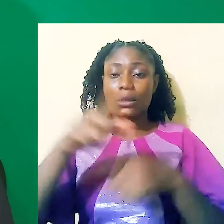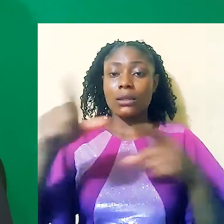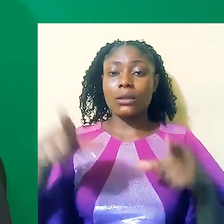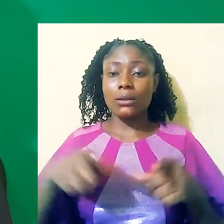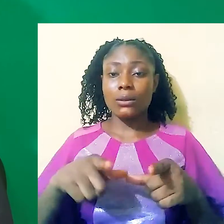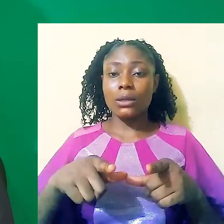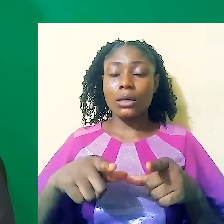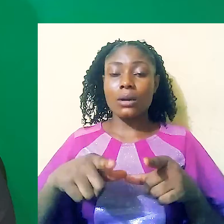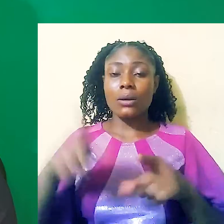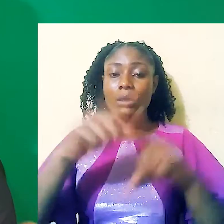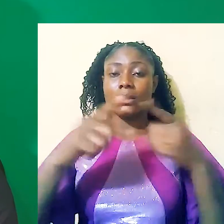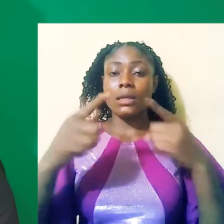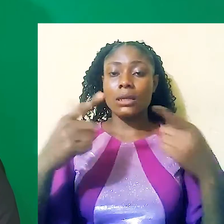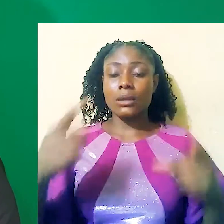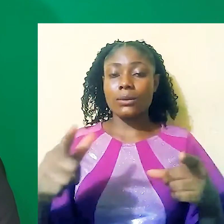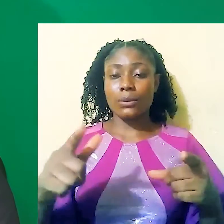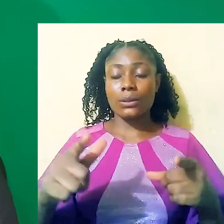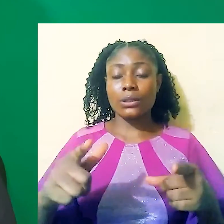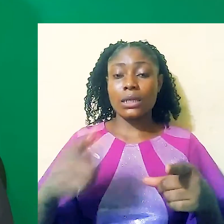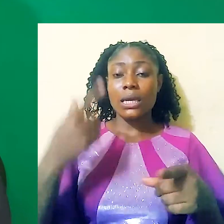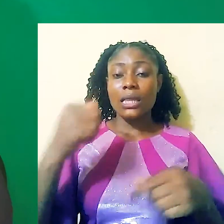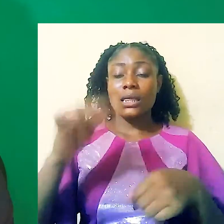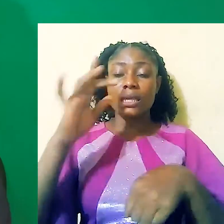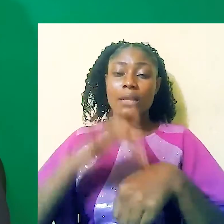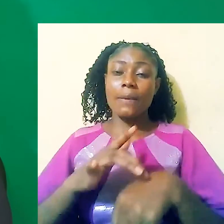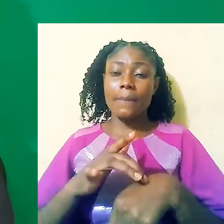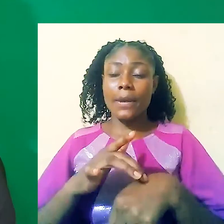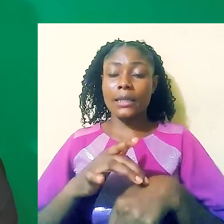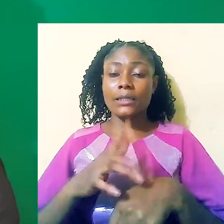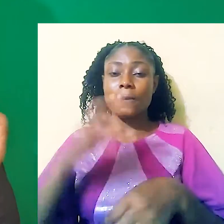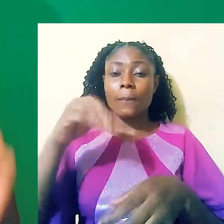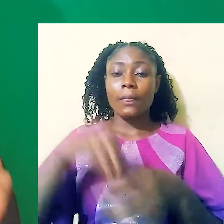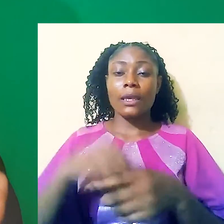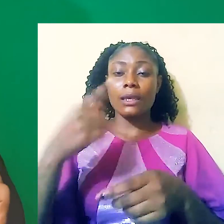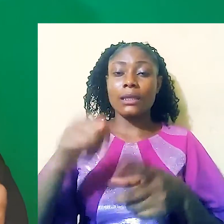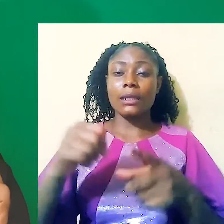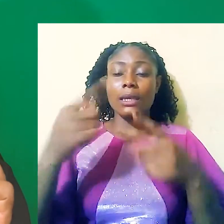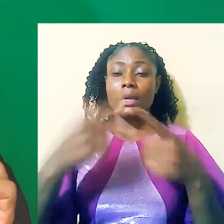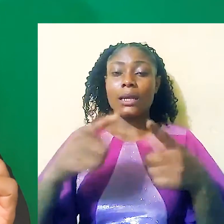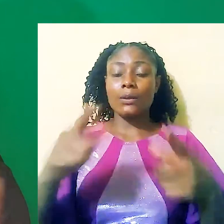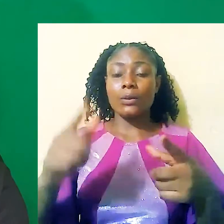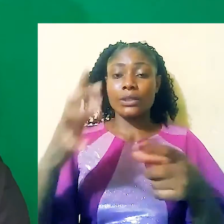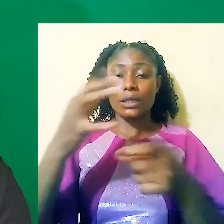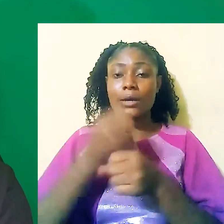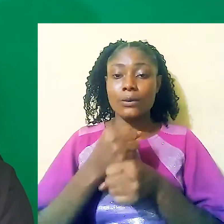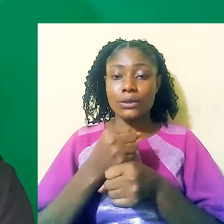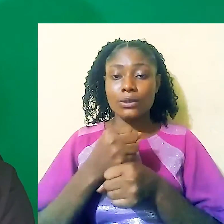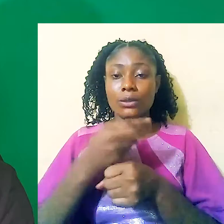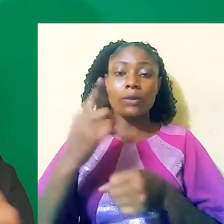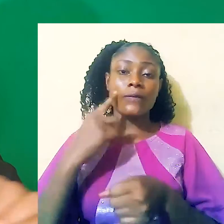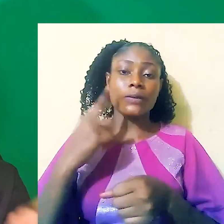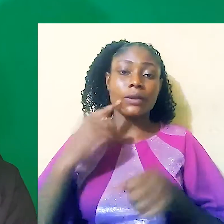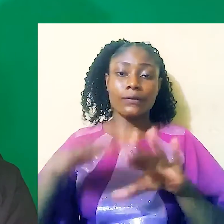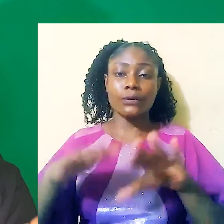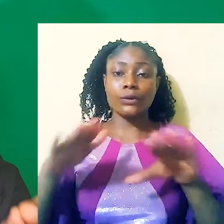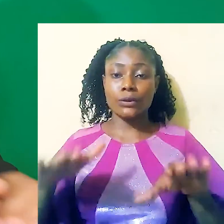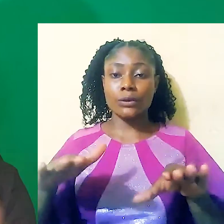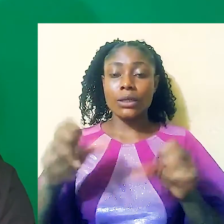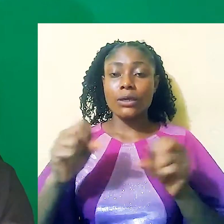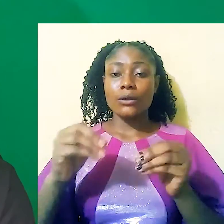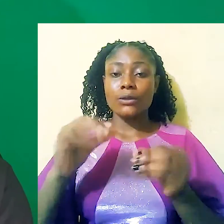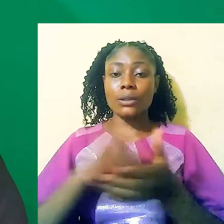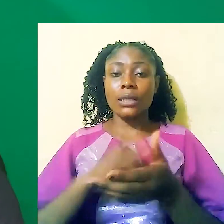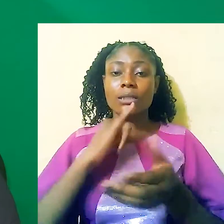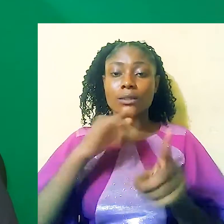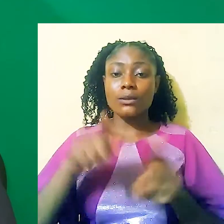in Africa, especially the indigenous sign languages, vis-a-vis the impact in the language acquisition